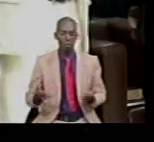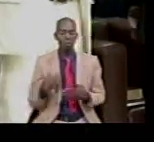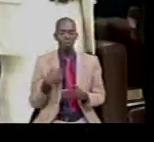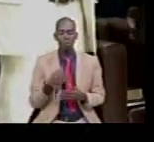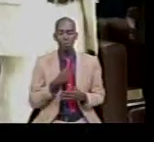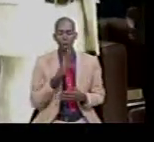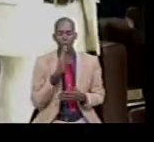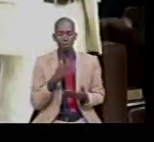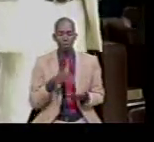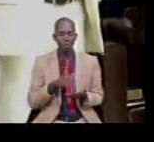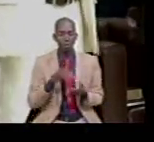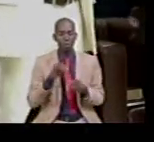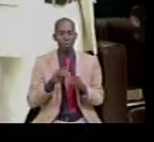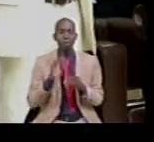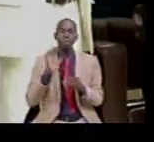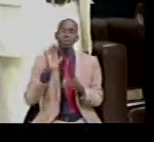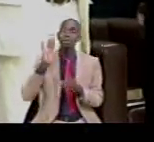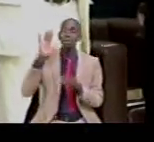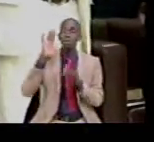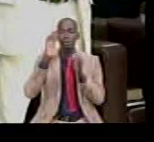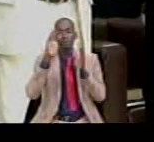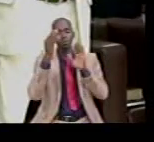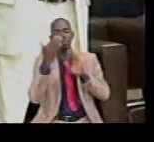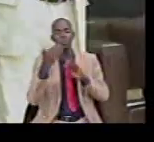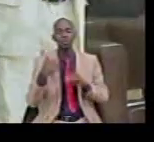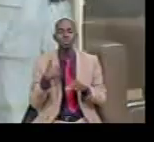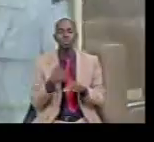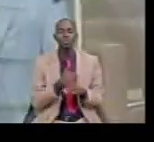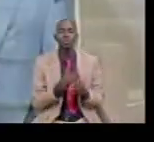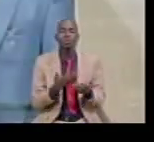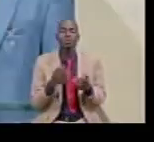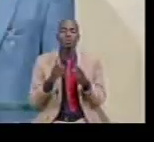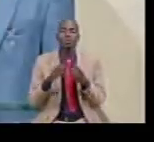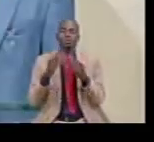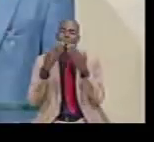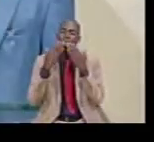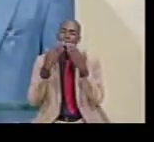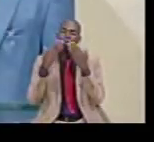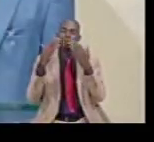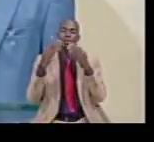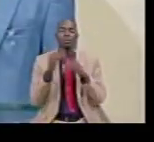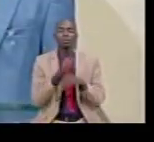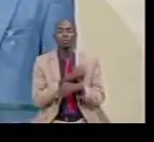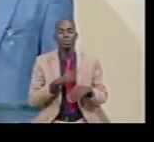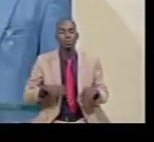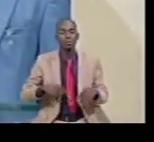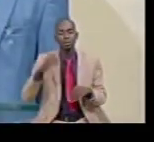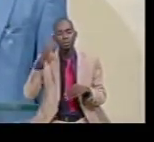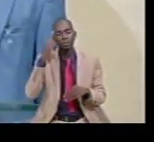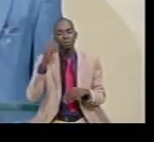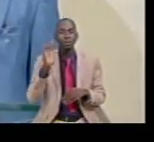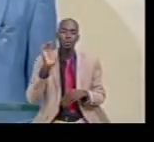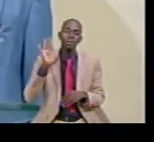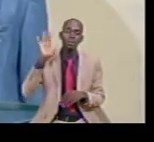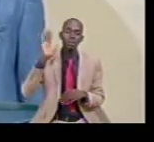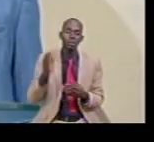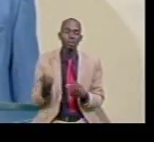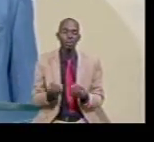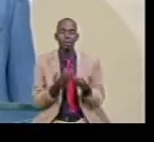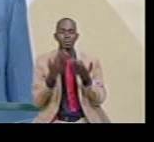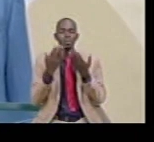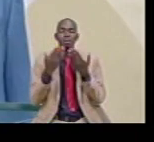today. Want to thank the Lord for the sacrifice of the cross. Want to thank the Lord for his blood